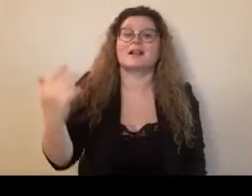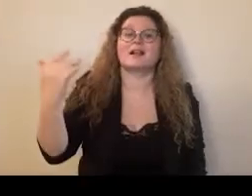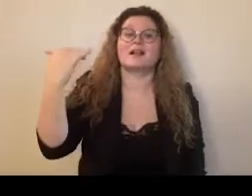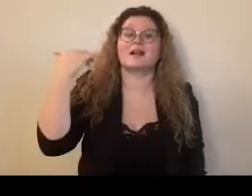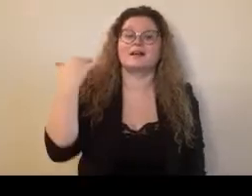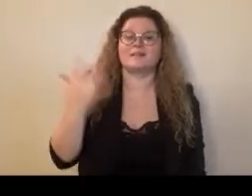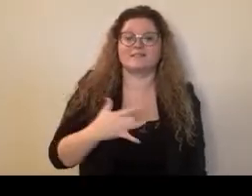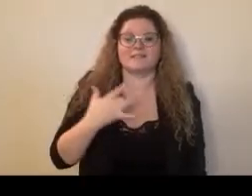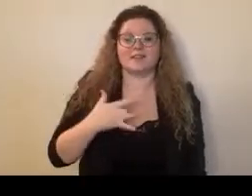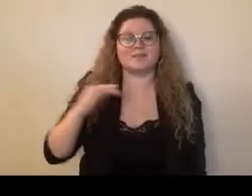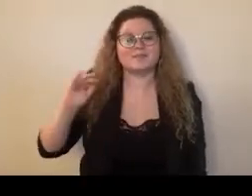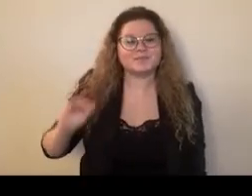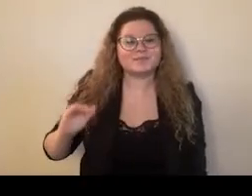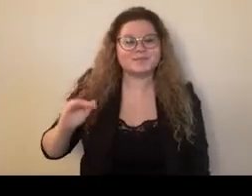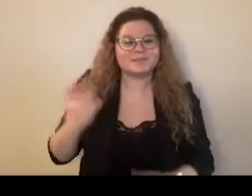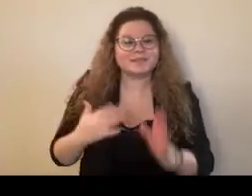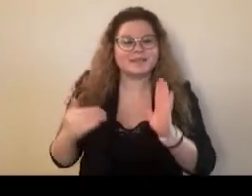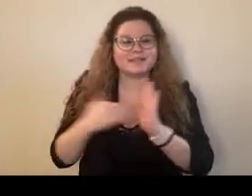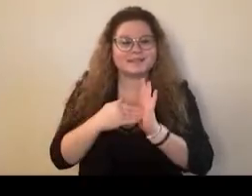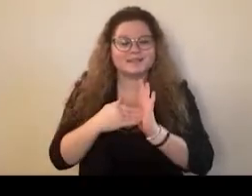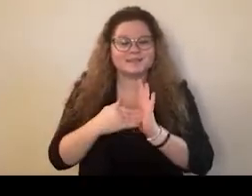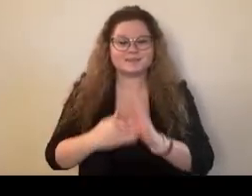back to her childhood.